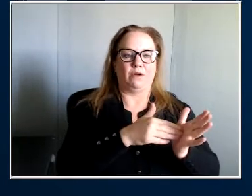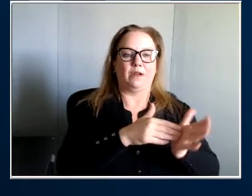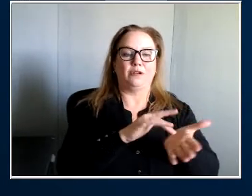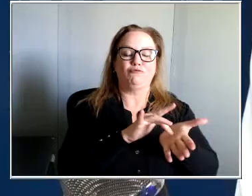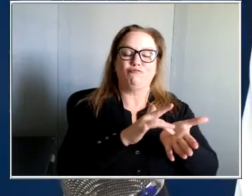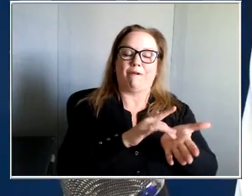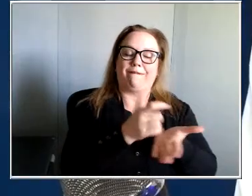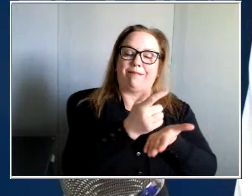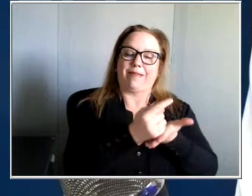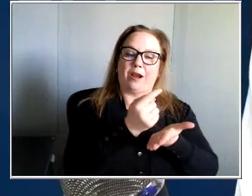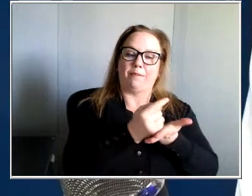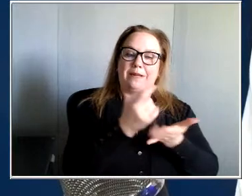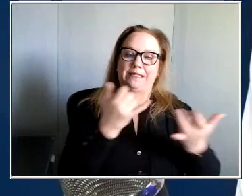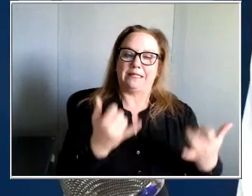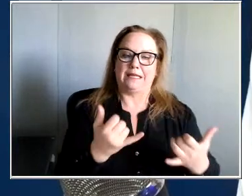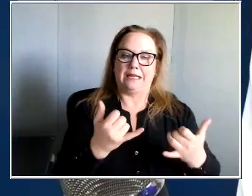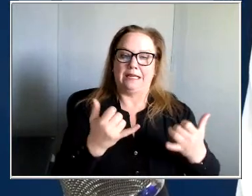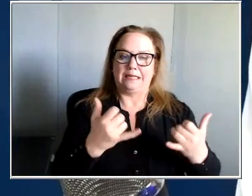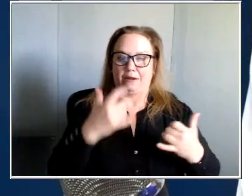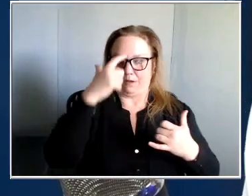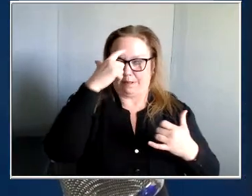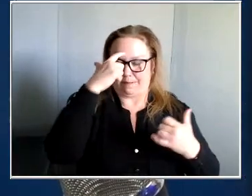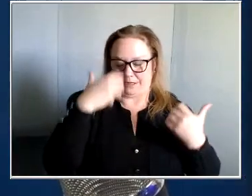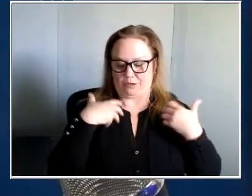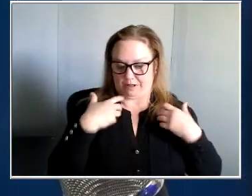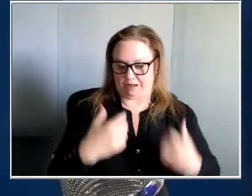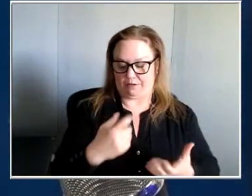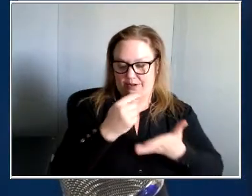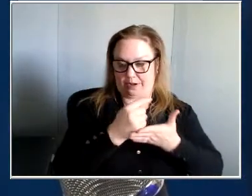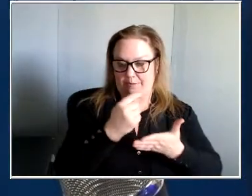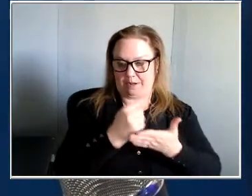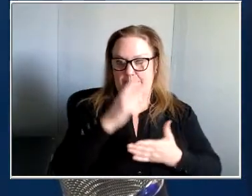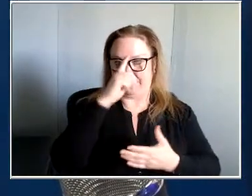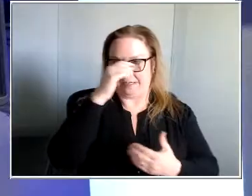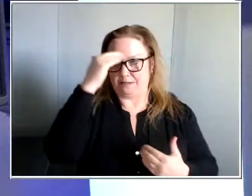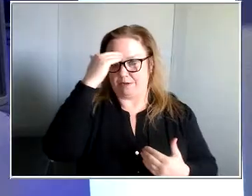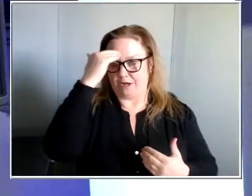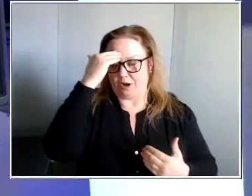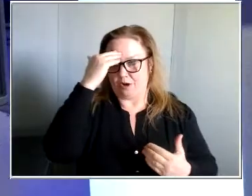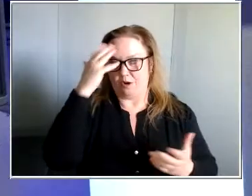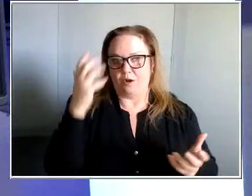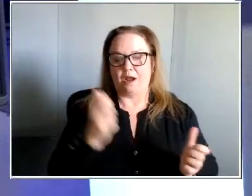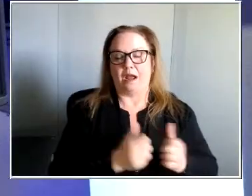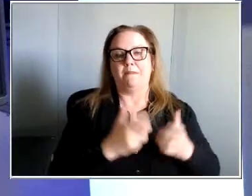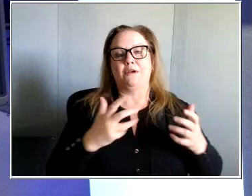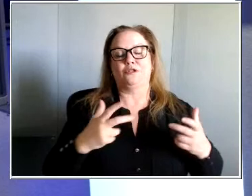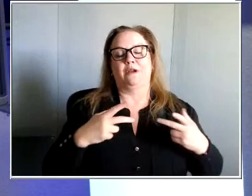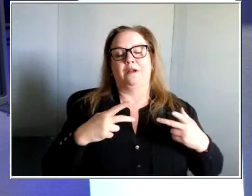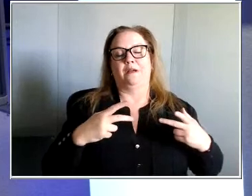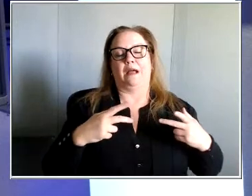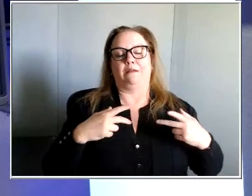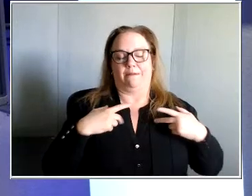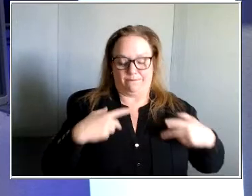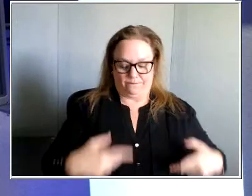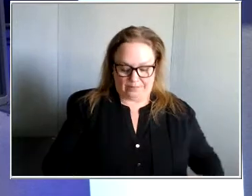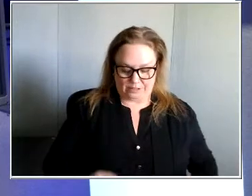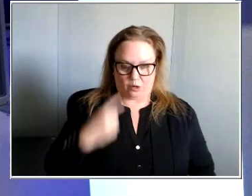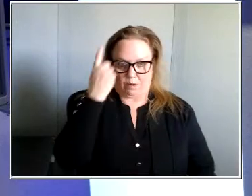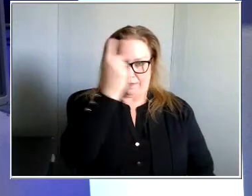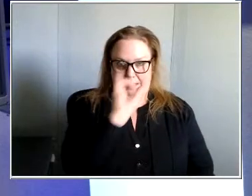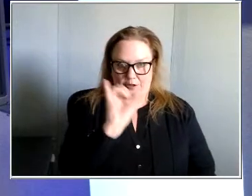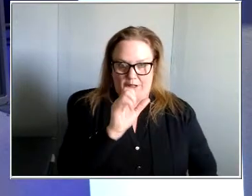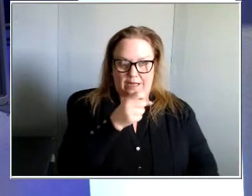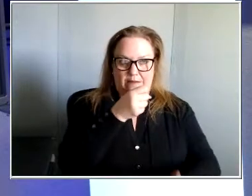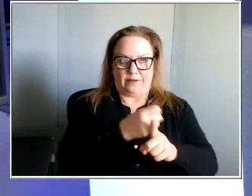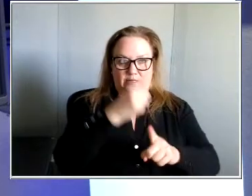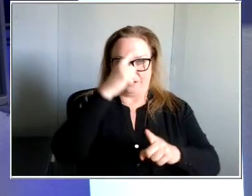we're going to talk about mental health therapy because we know how much someone's physical appearance affects their mental